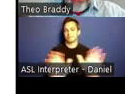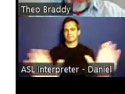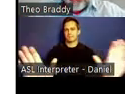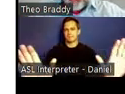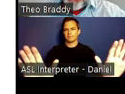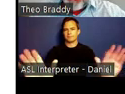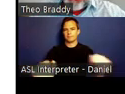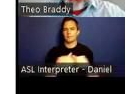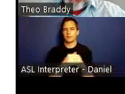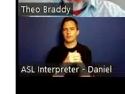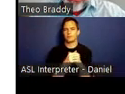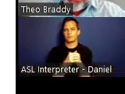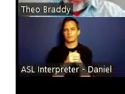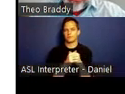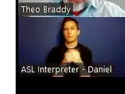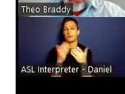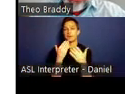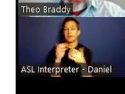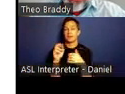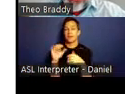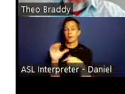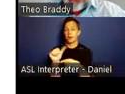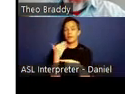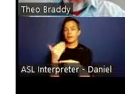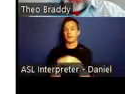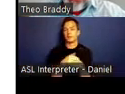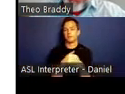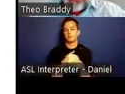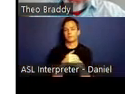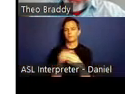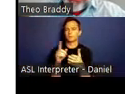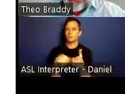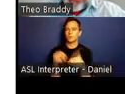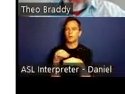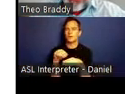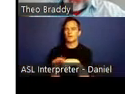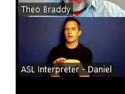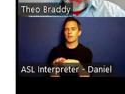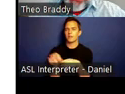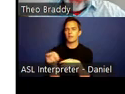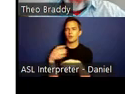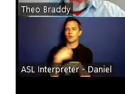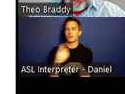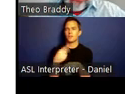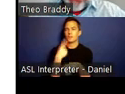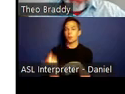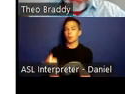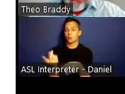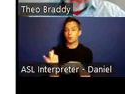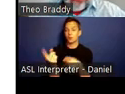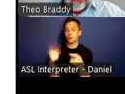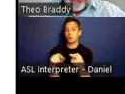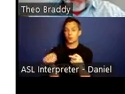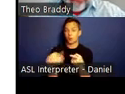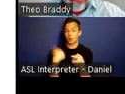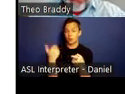Okay, thank you. Thank you, Erica. What advice you wish somebody had told you when you were a